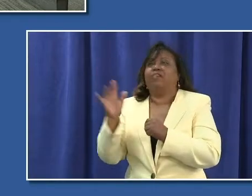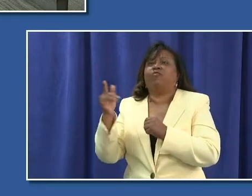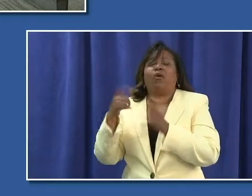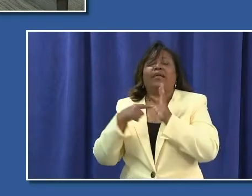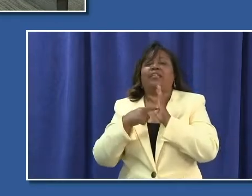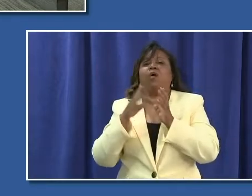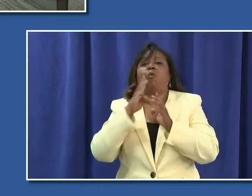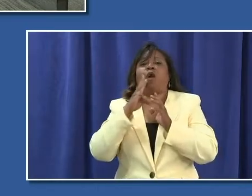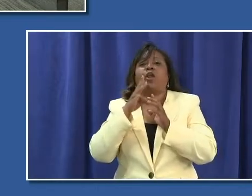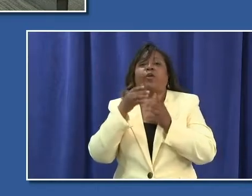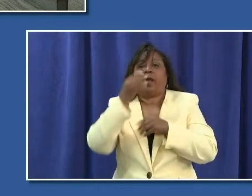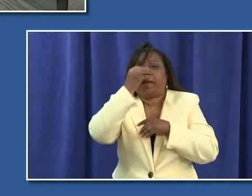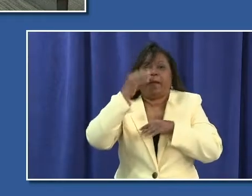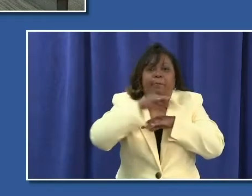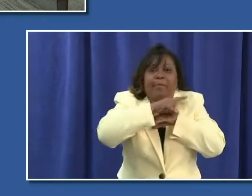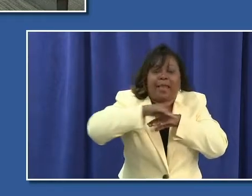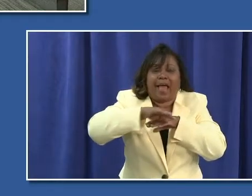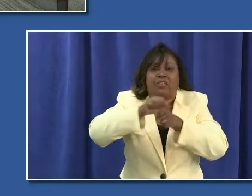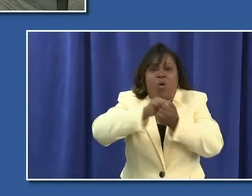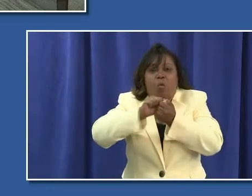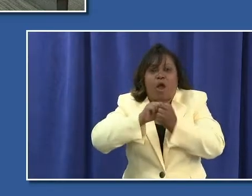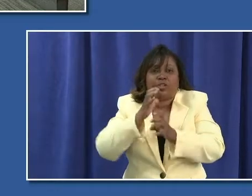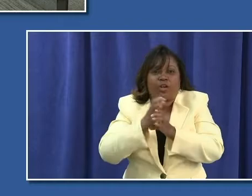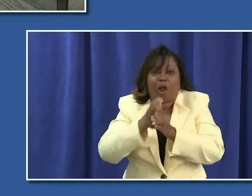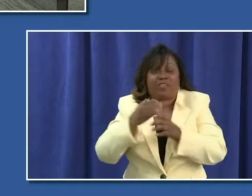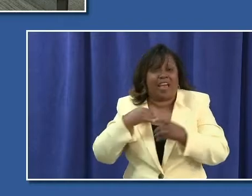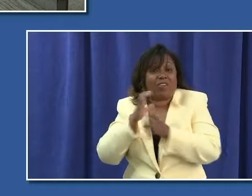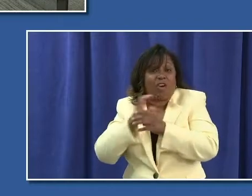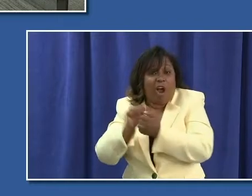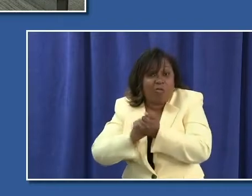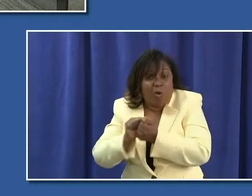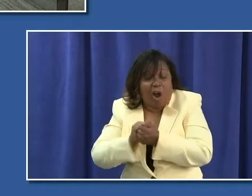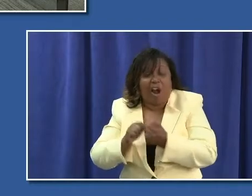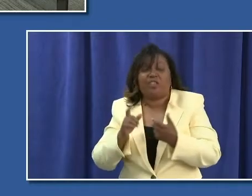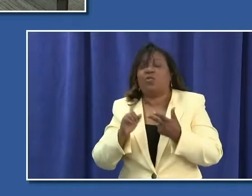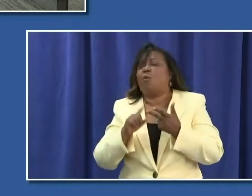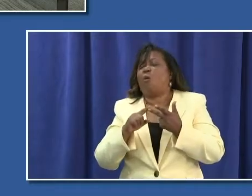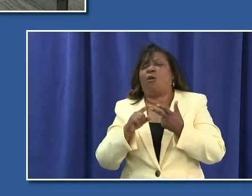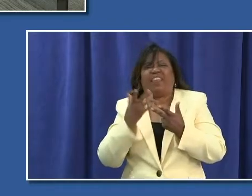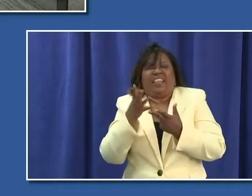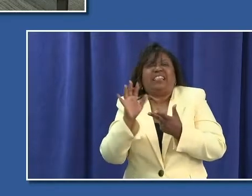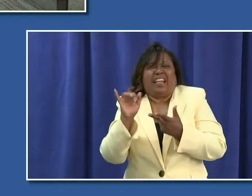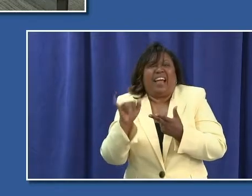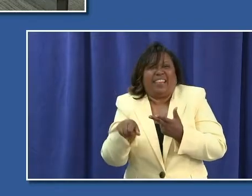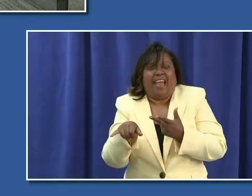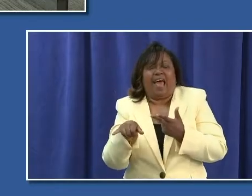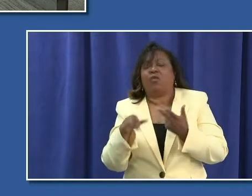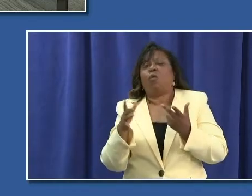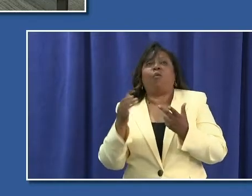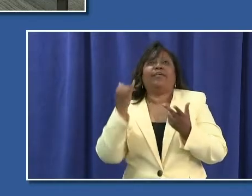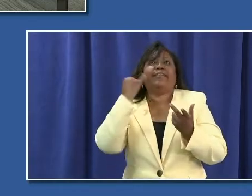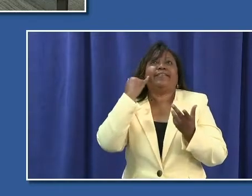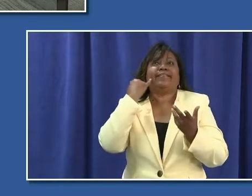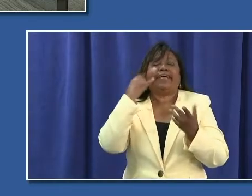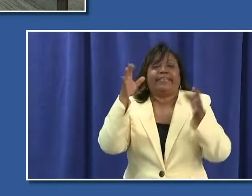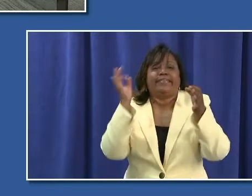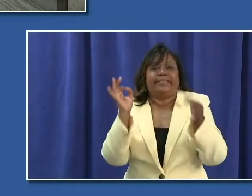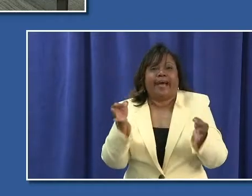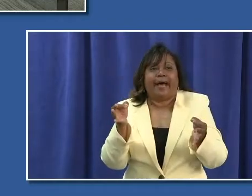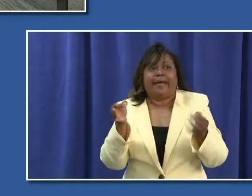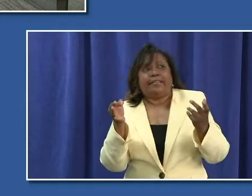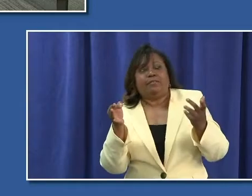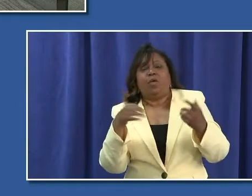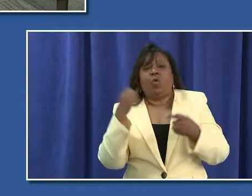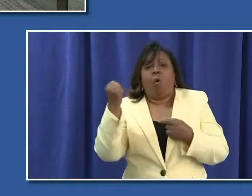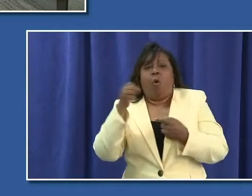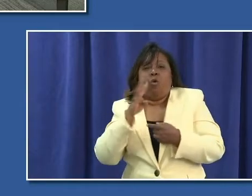instance, watering plants, washing the cars if they have a car wash, or things like that. Or if they decide that they're